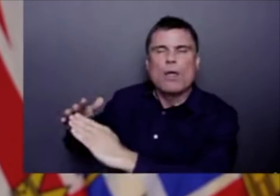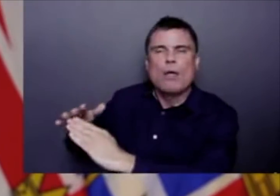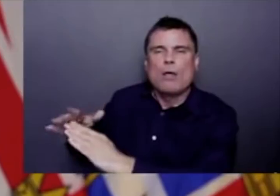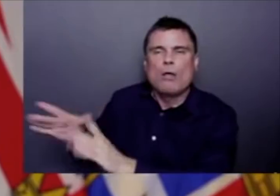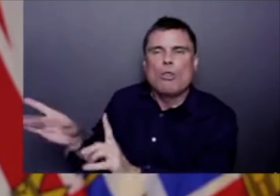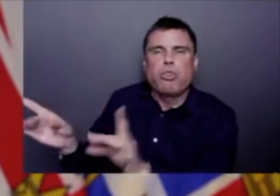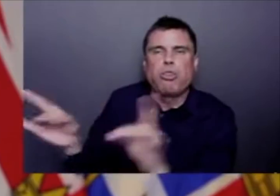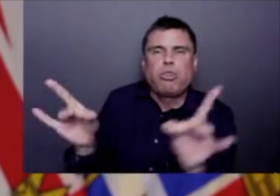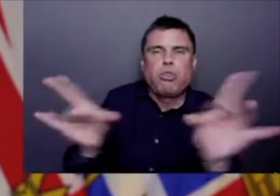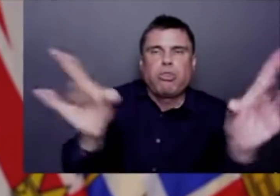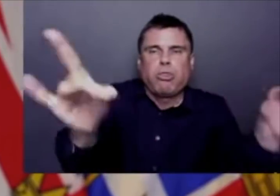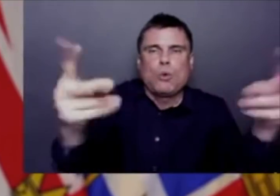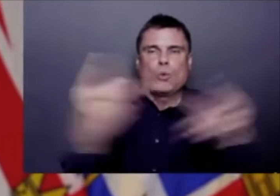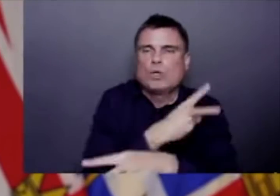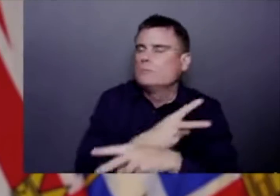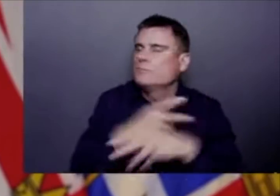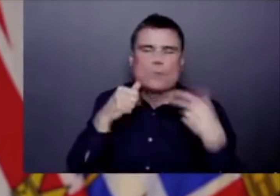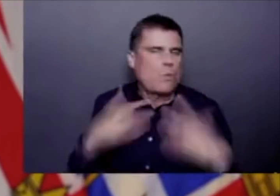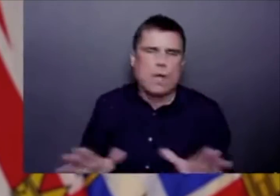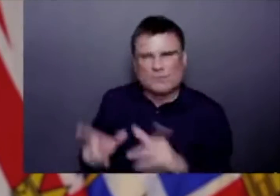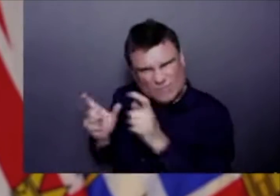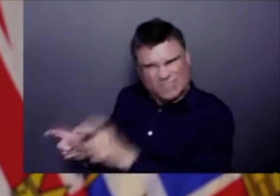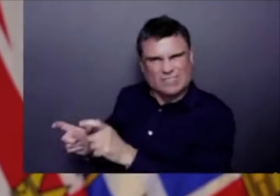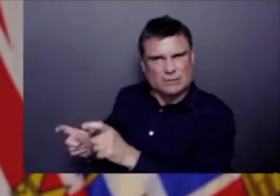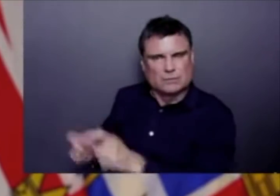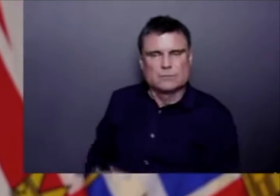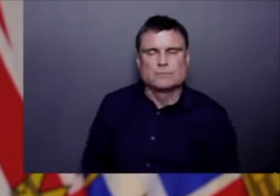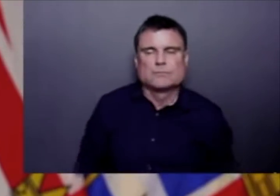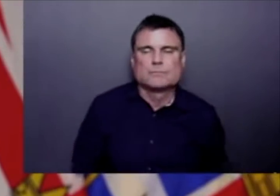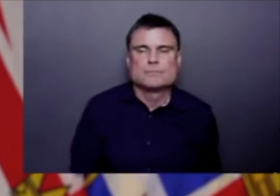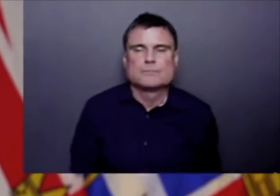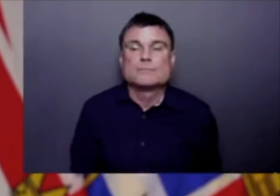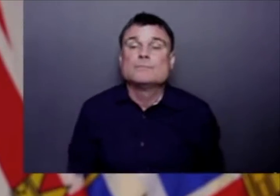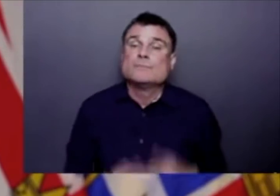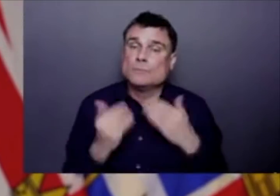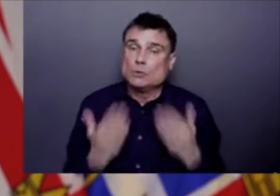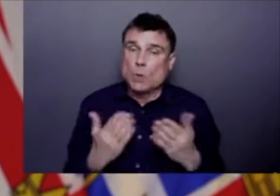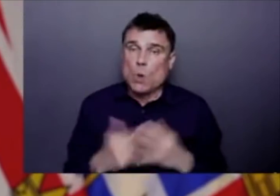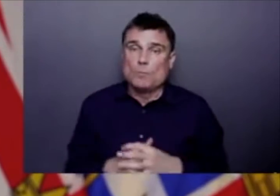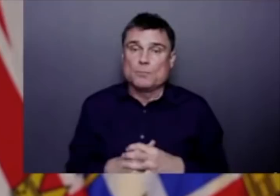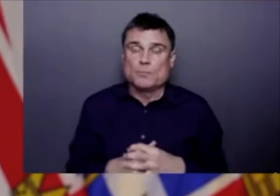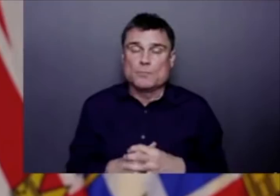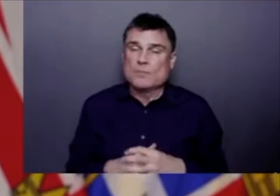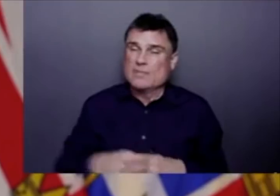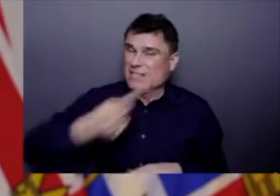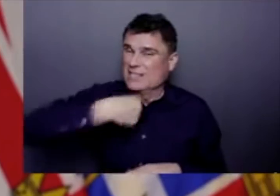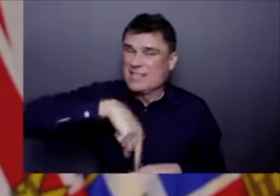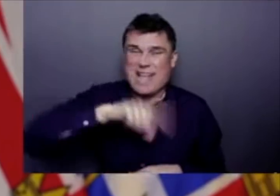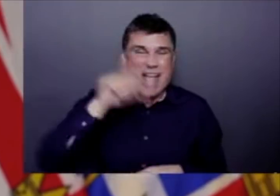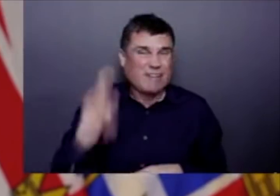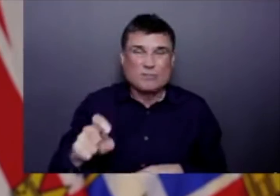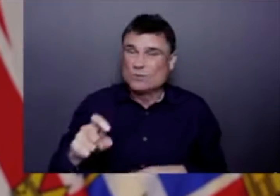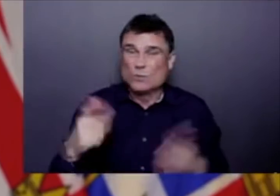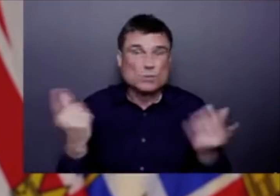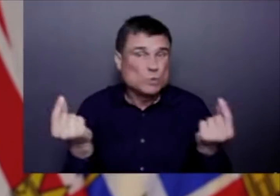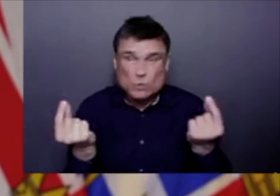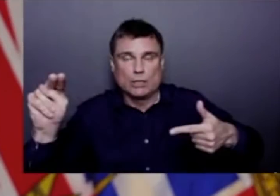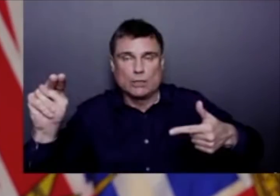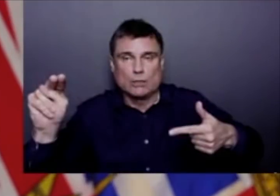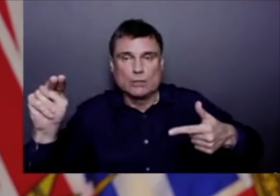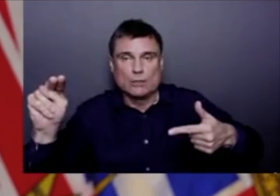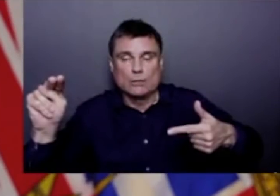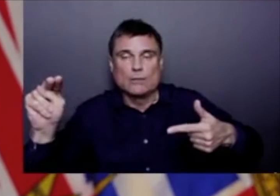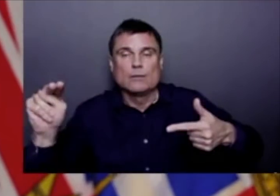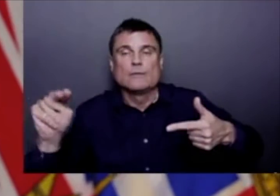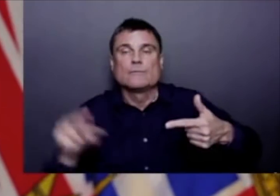immunization program and as more vaccine is coming, we need to hold our ground and keep the virus as low as possible.